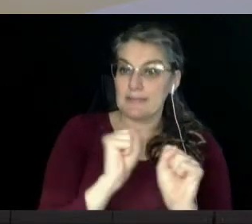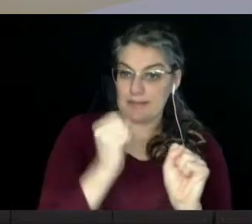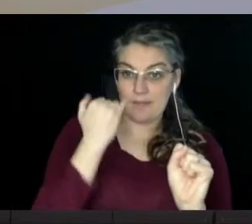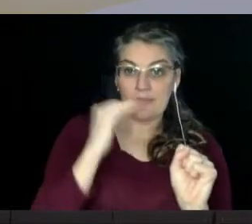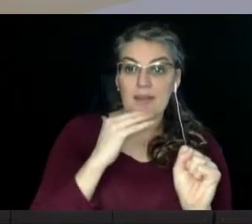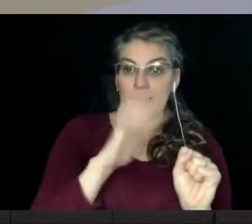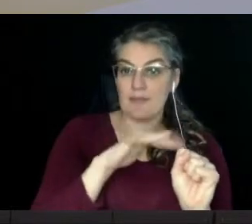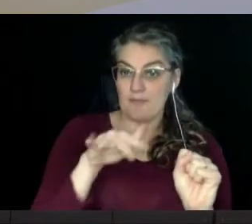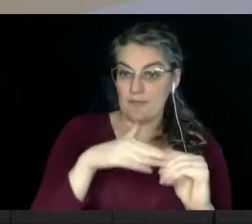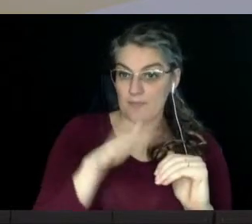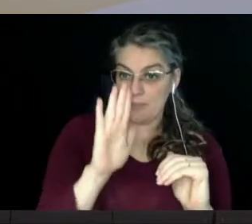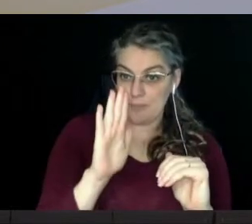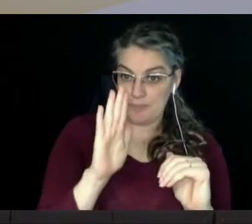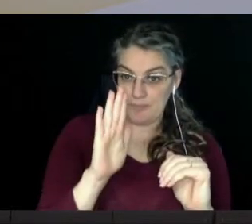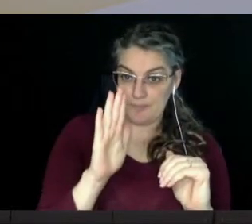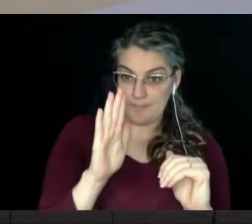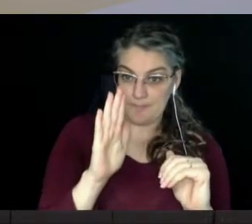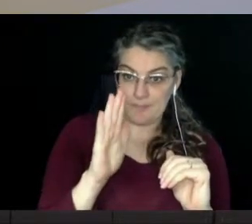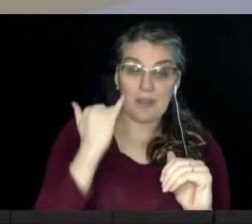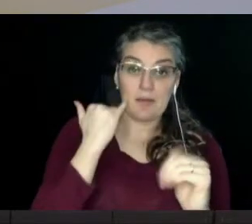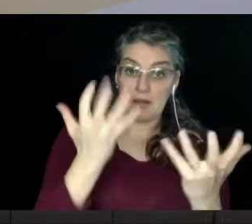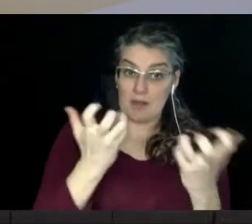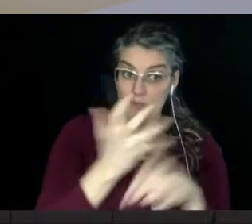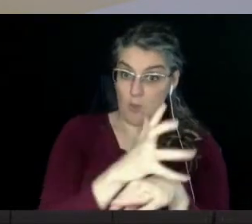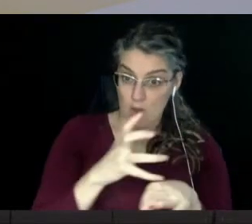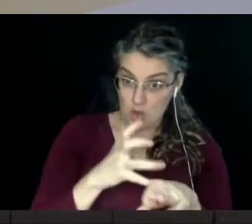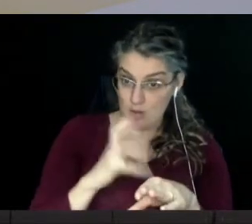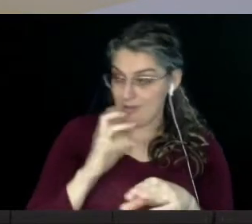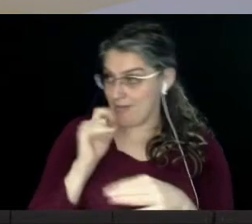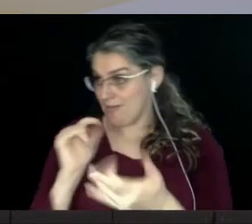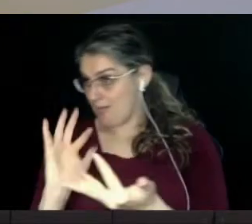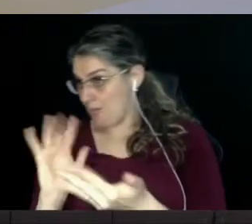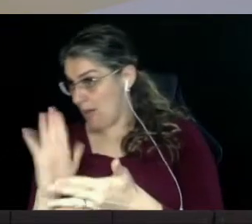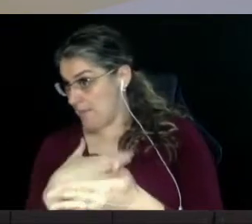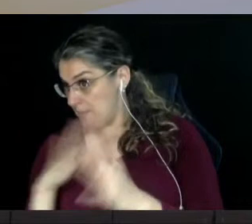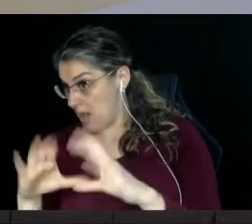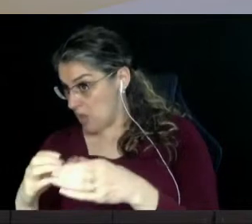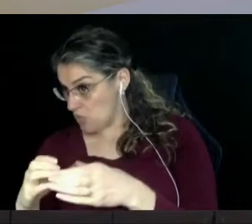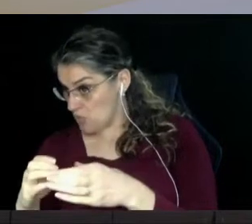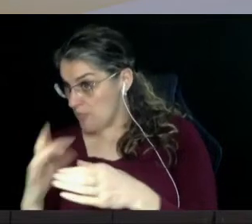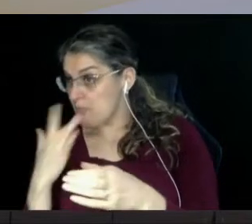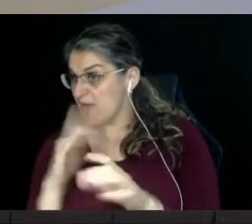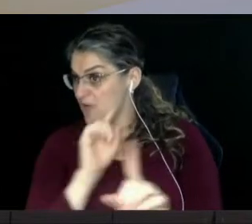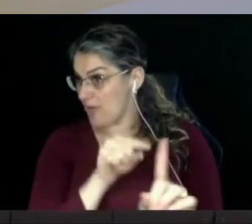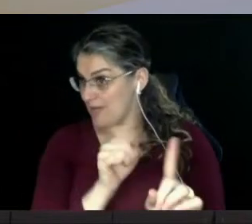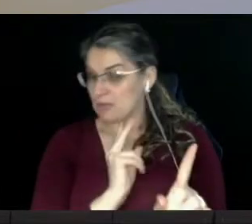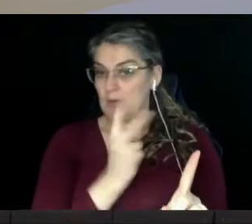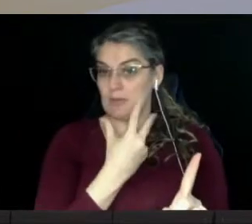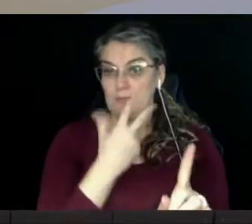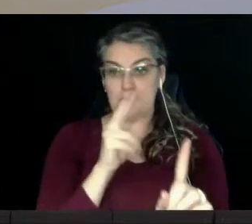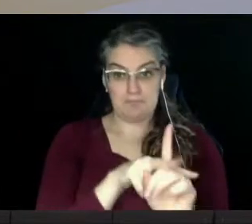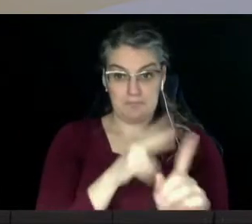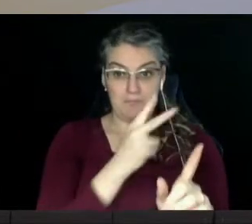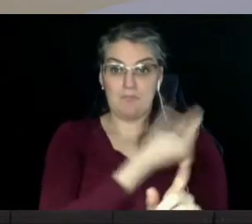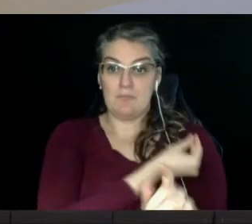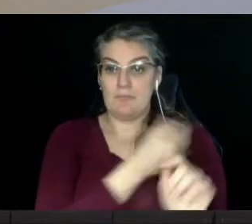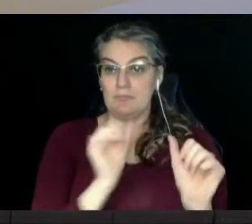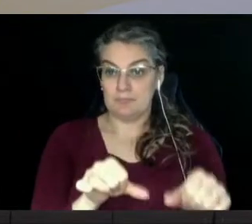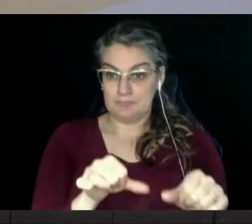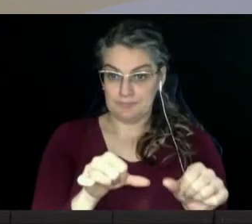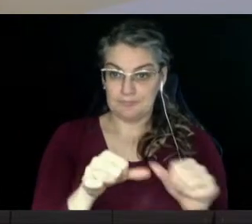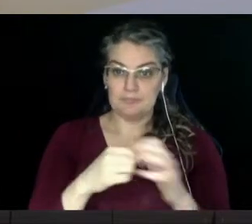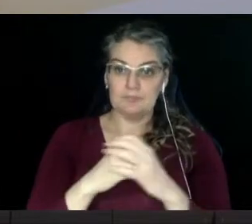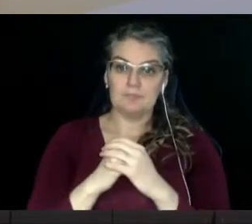wants to get their vaccine earlier. In PEI, we are currently immunizing